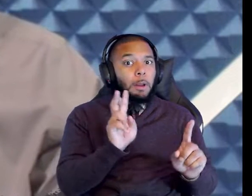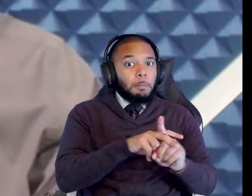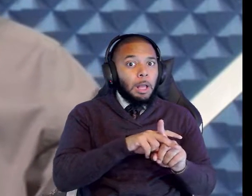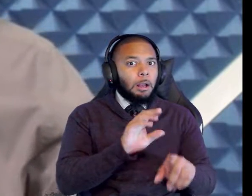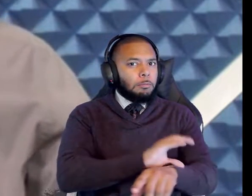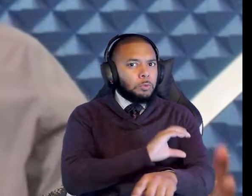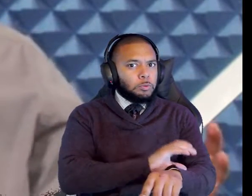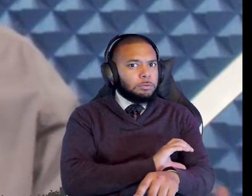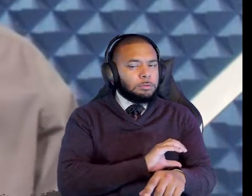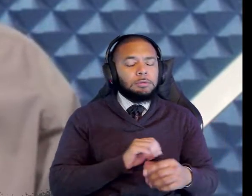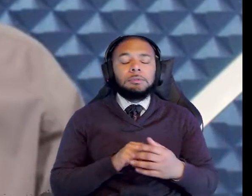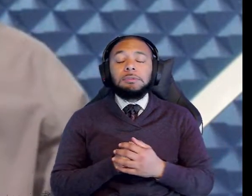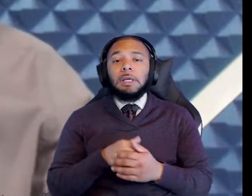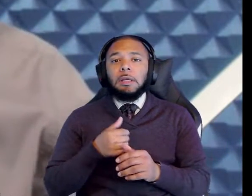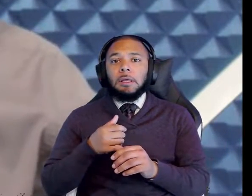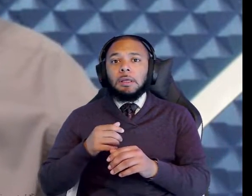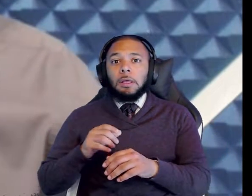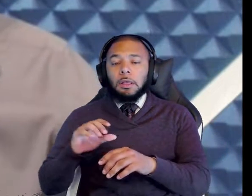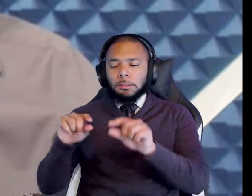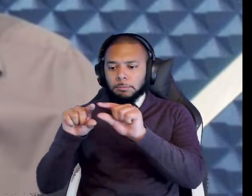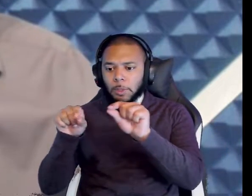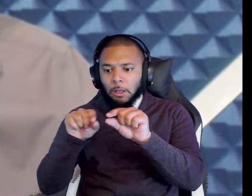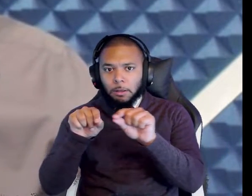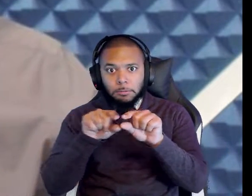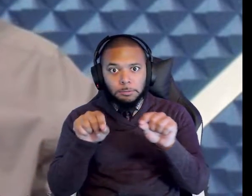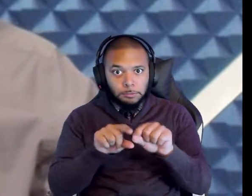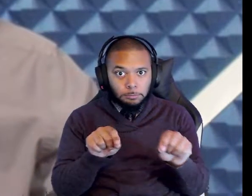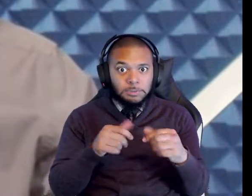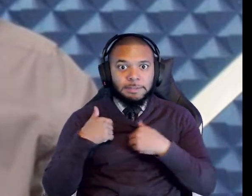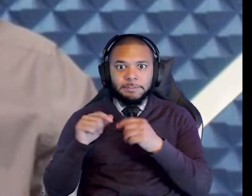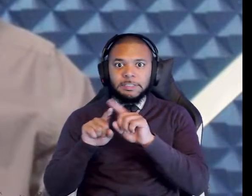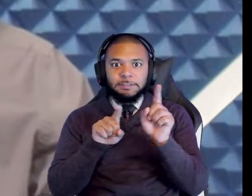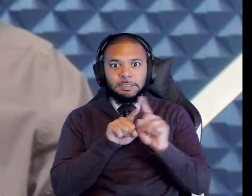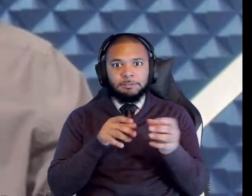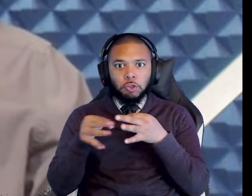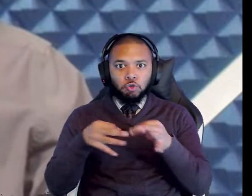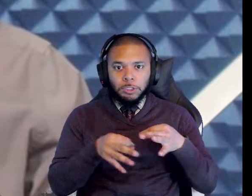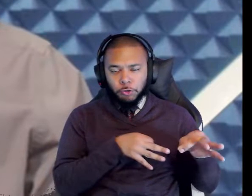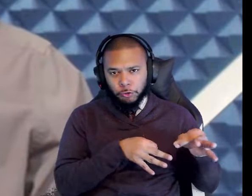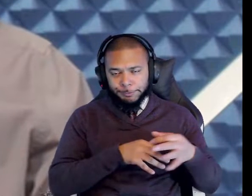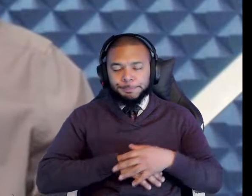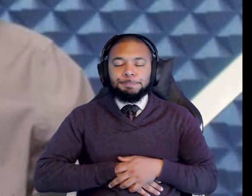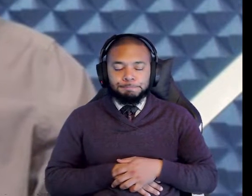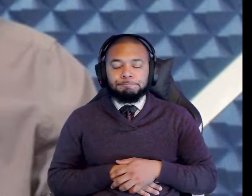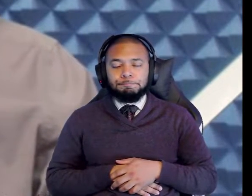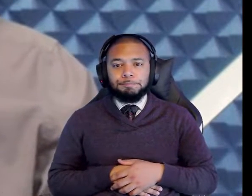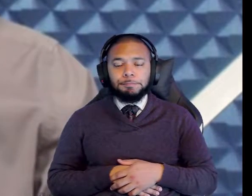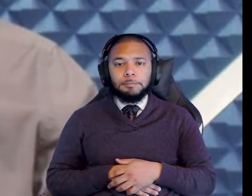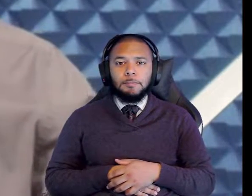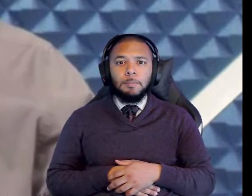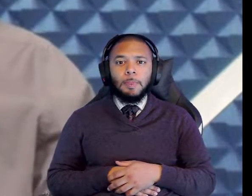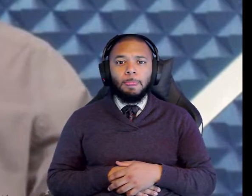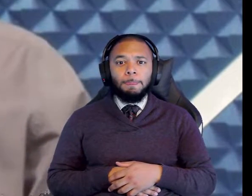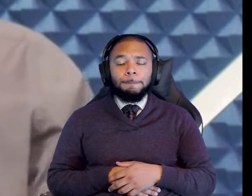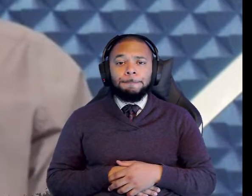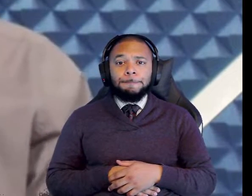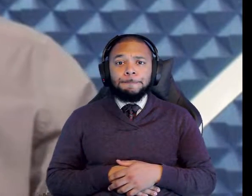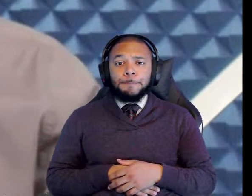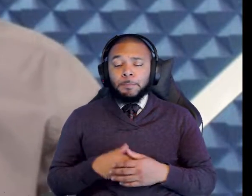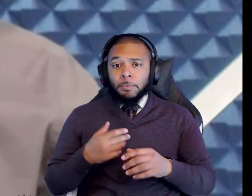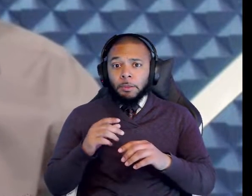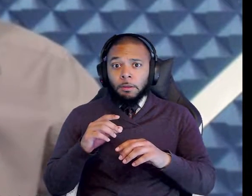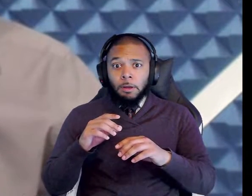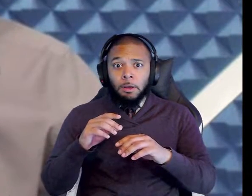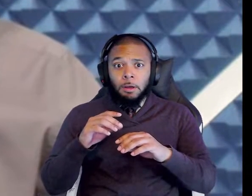a specific job that it tells the computer to do, a specific instruction. So we can stack up the